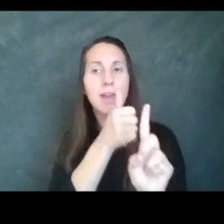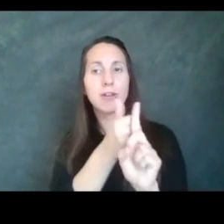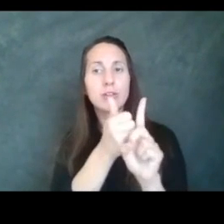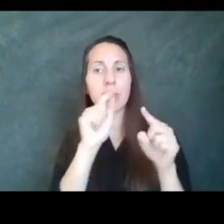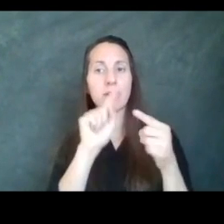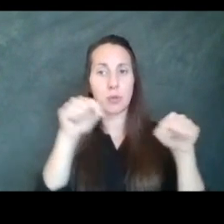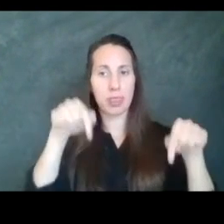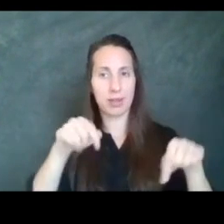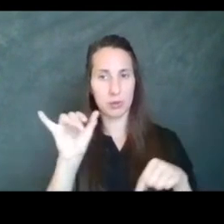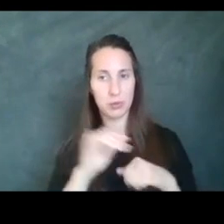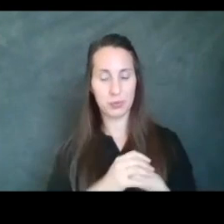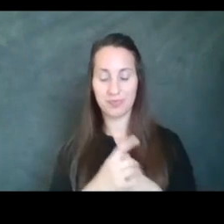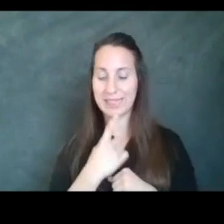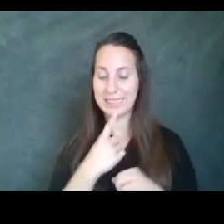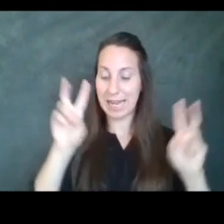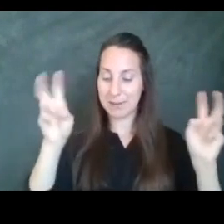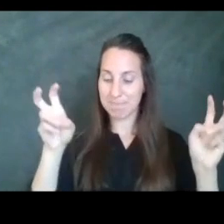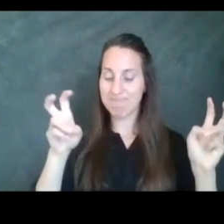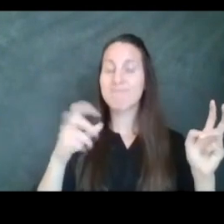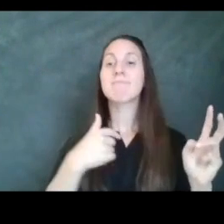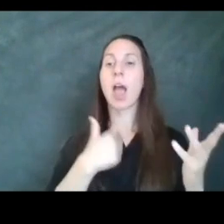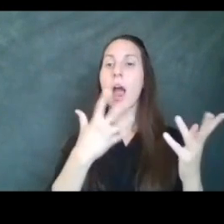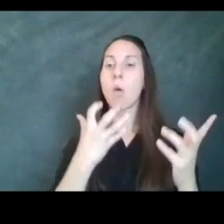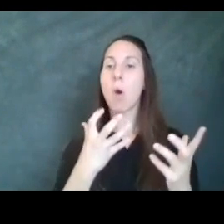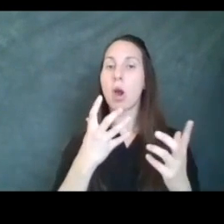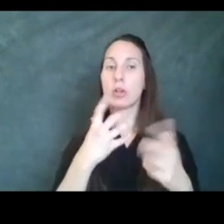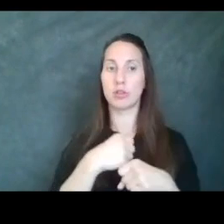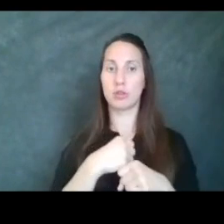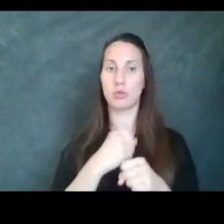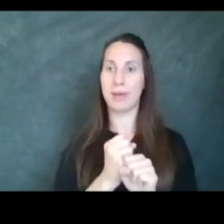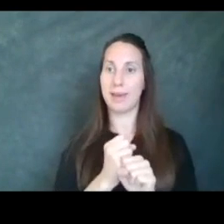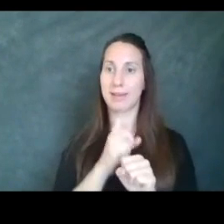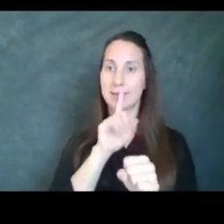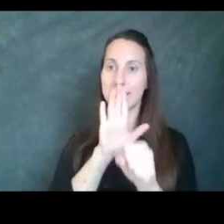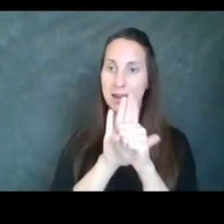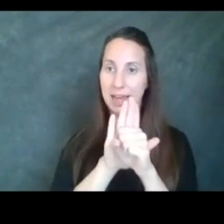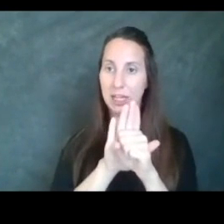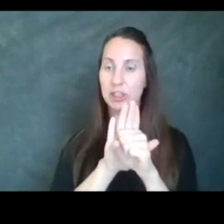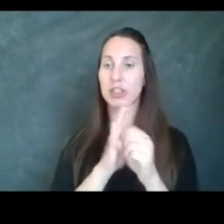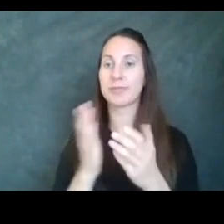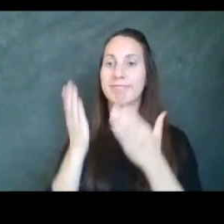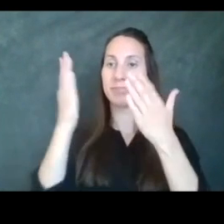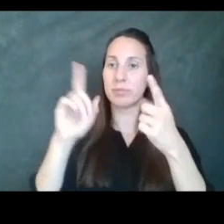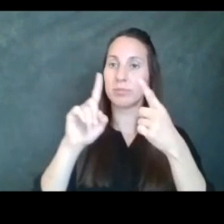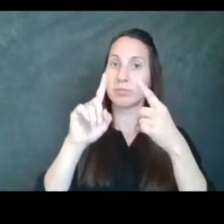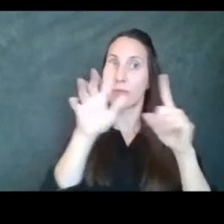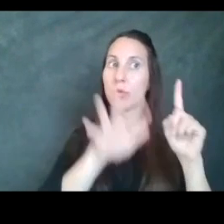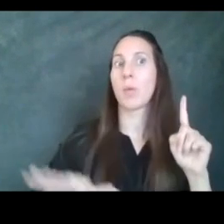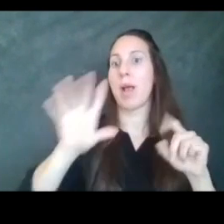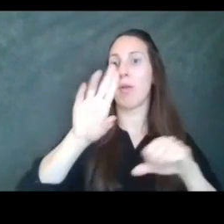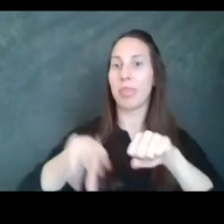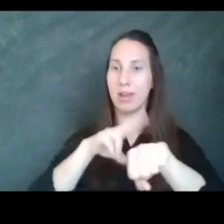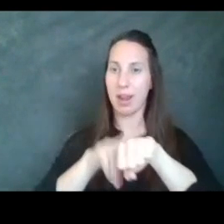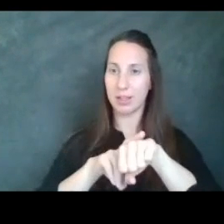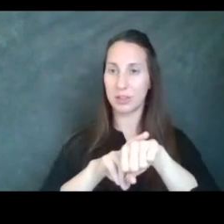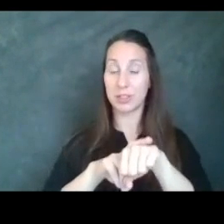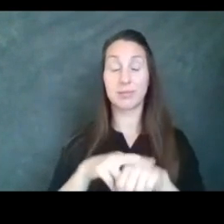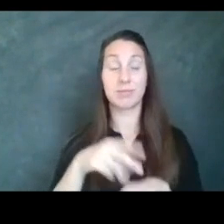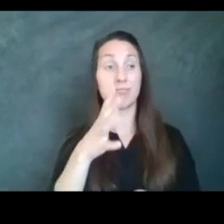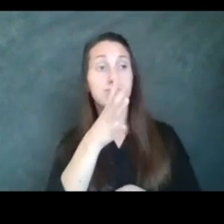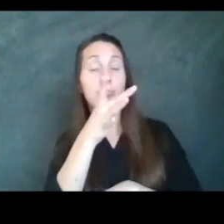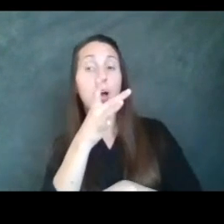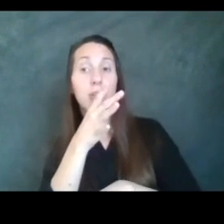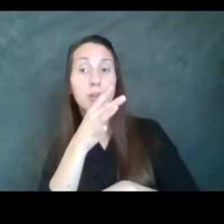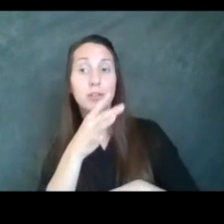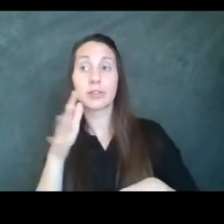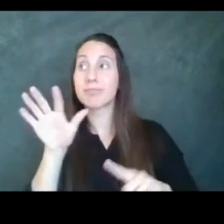He said, I want to make a dedication across our nation. Mothers are giving birth to infants